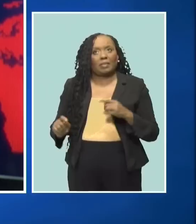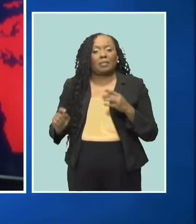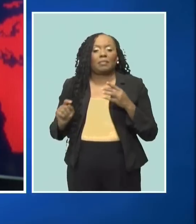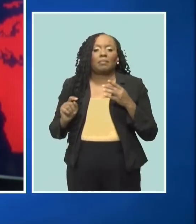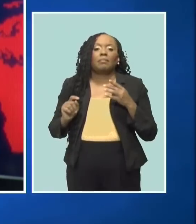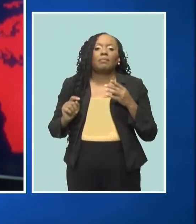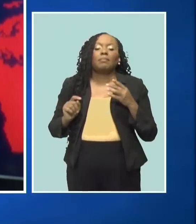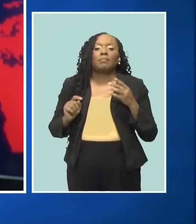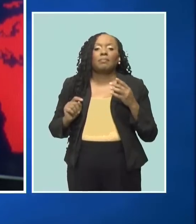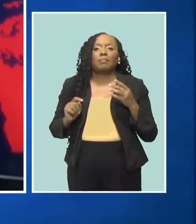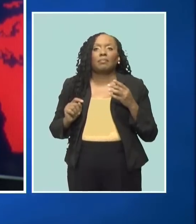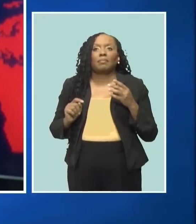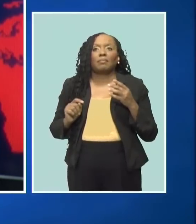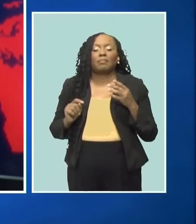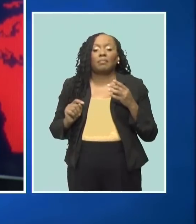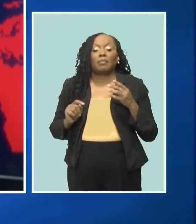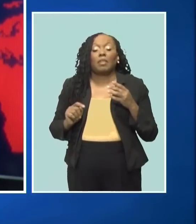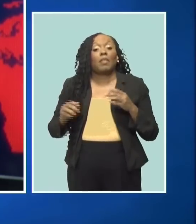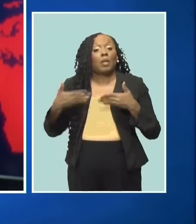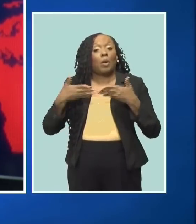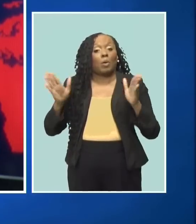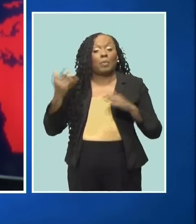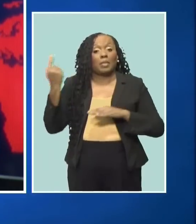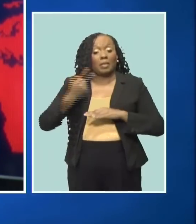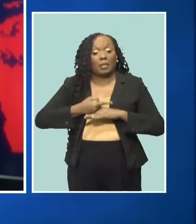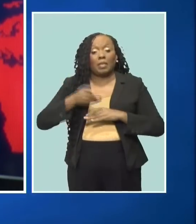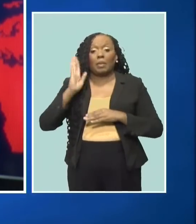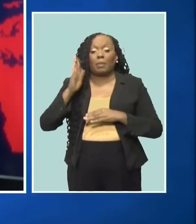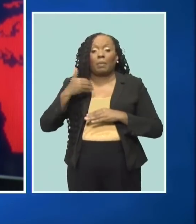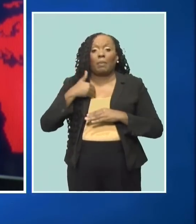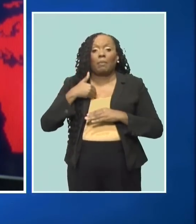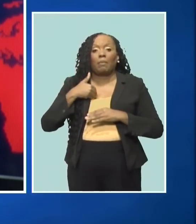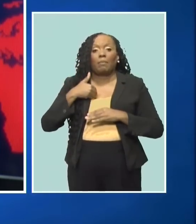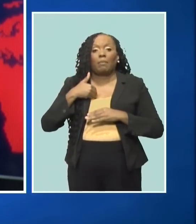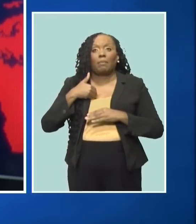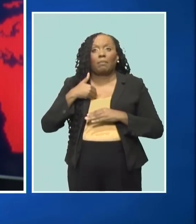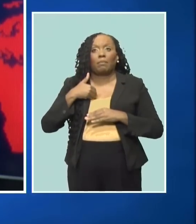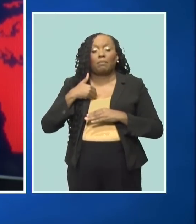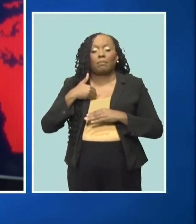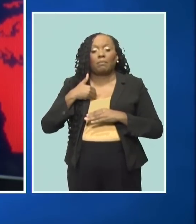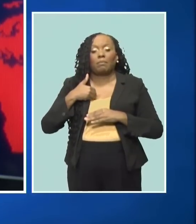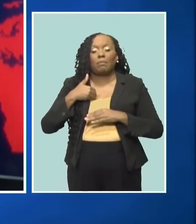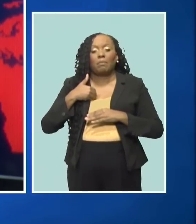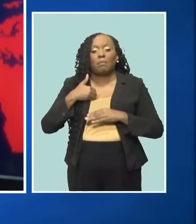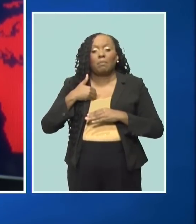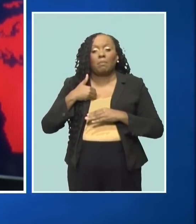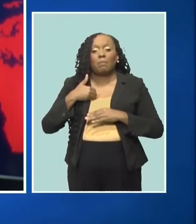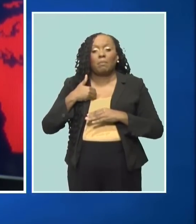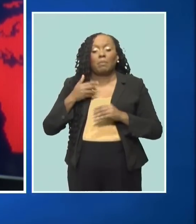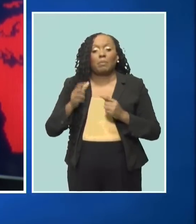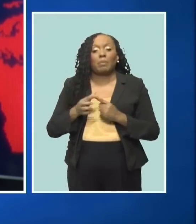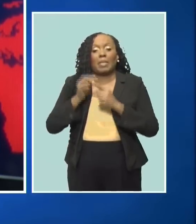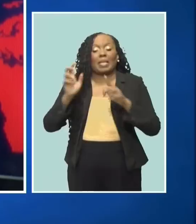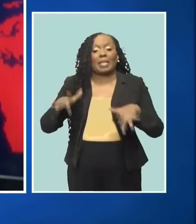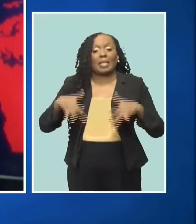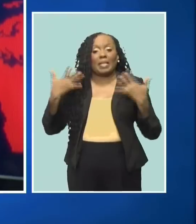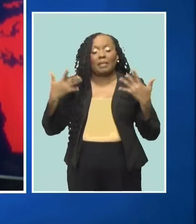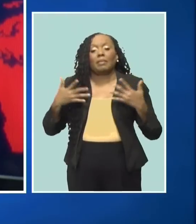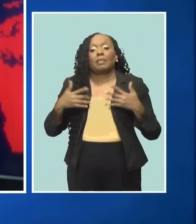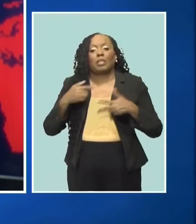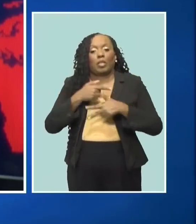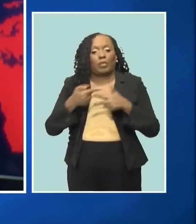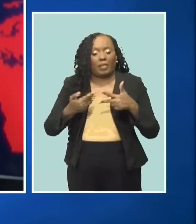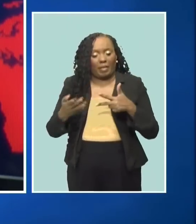main displays for the open day, starting from 3 p.m. We have prisons,